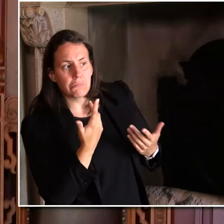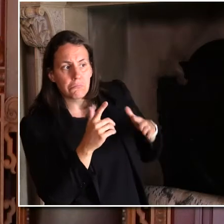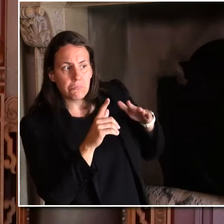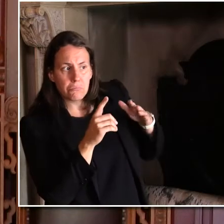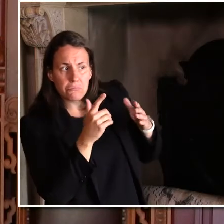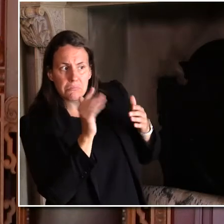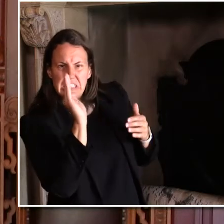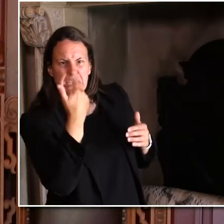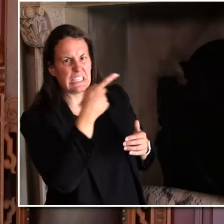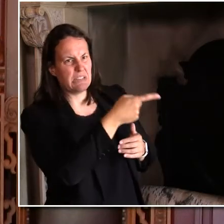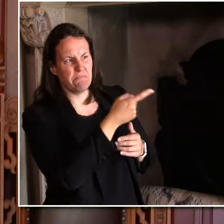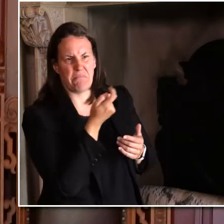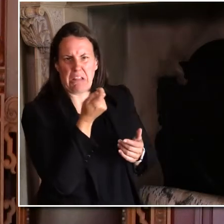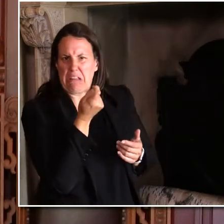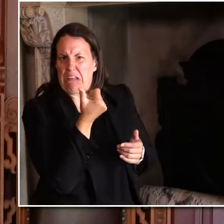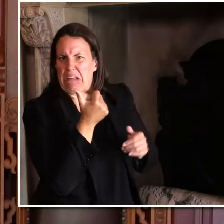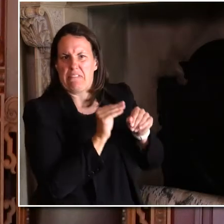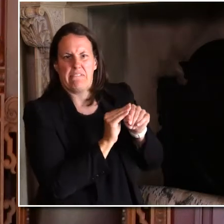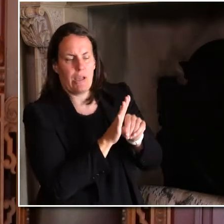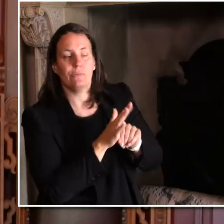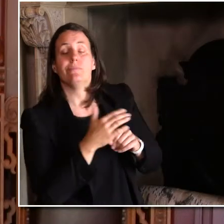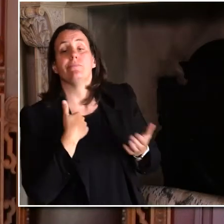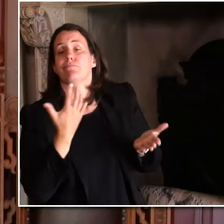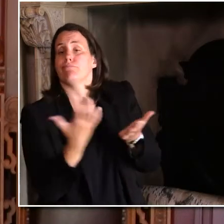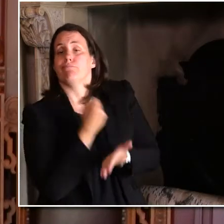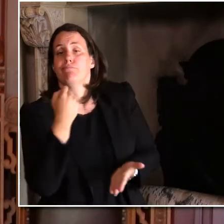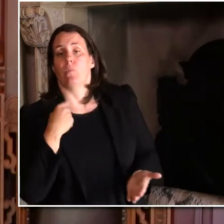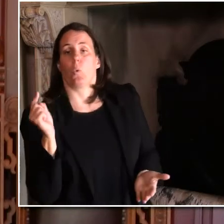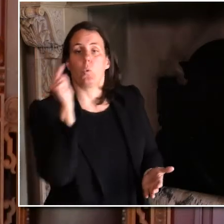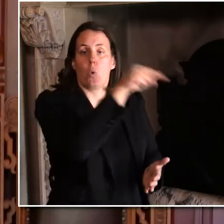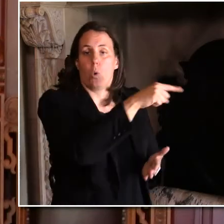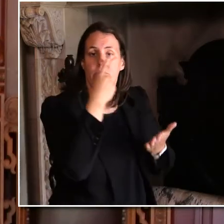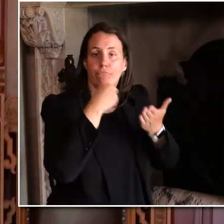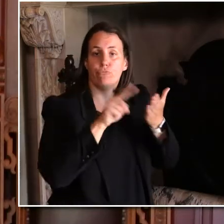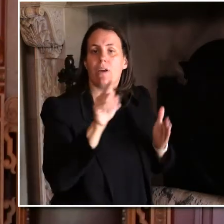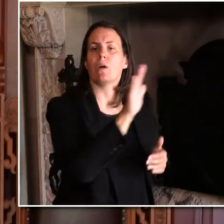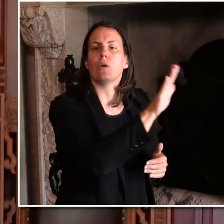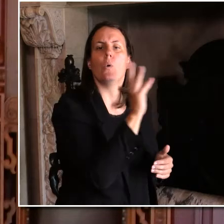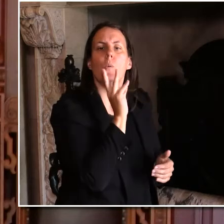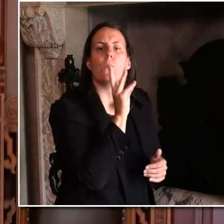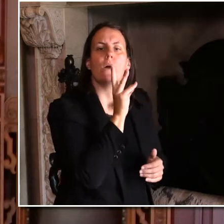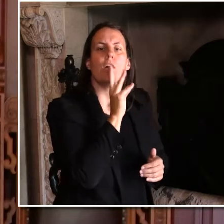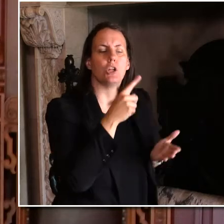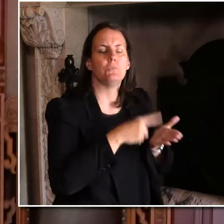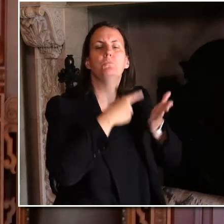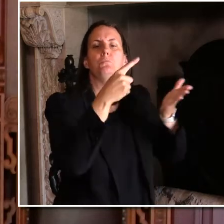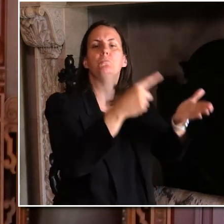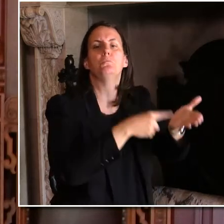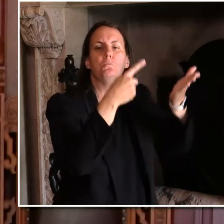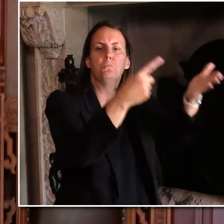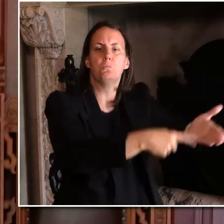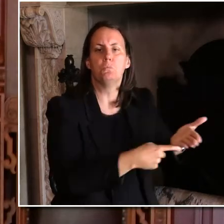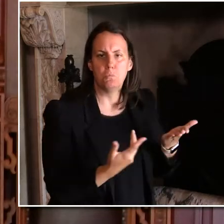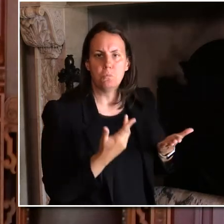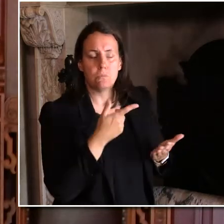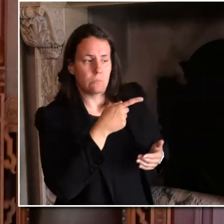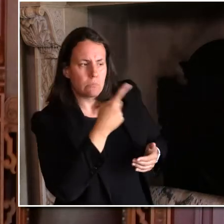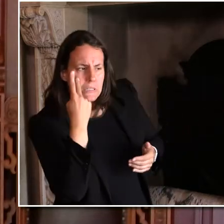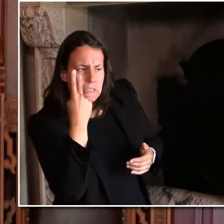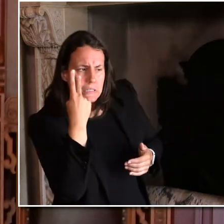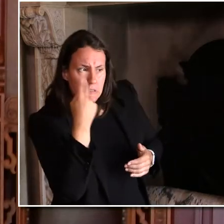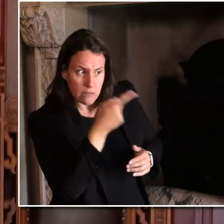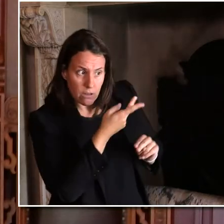testing of people. And by testing those on a less frequent basis, we may get an idea of emerging hotspots or areas of